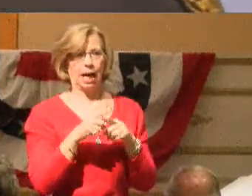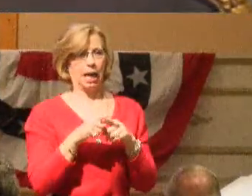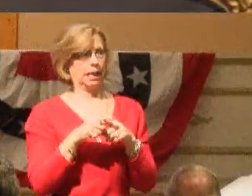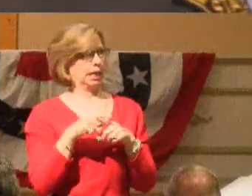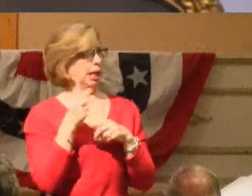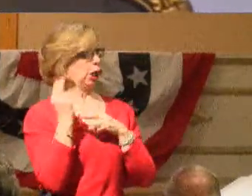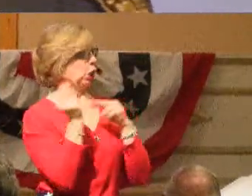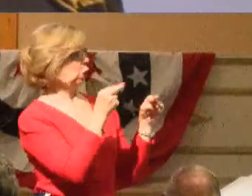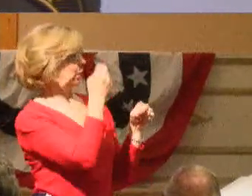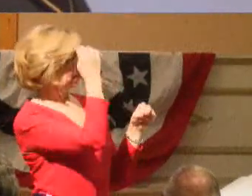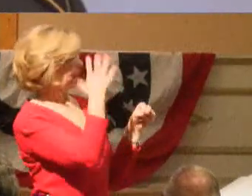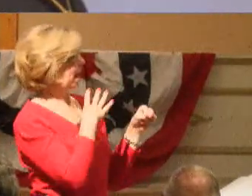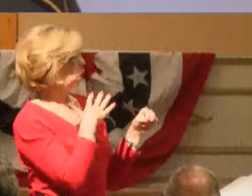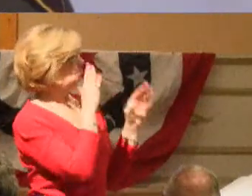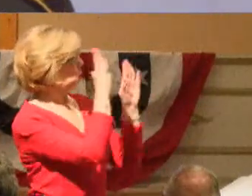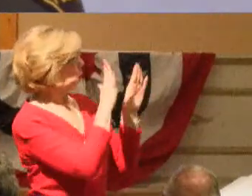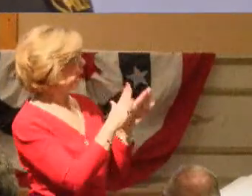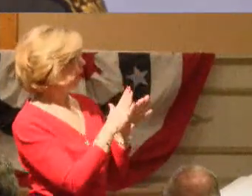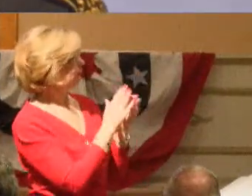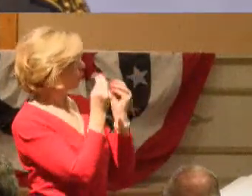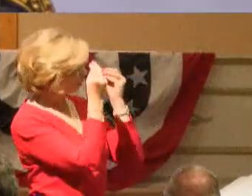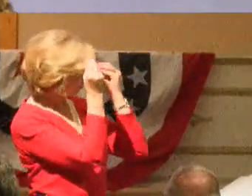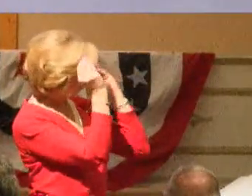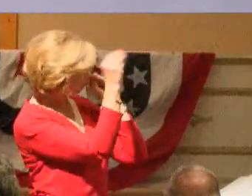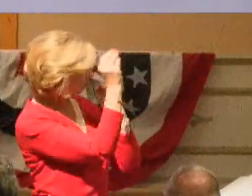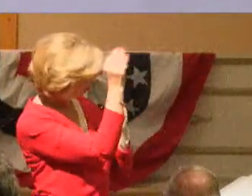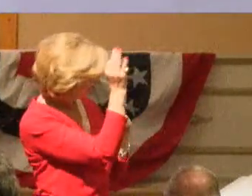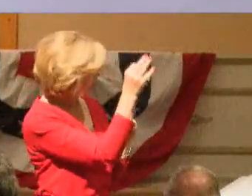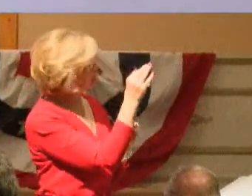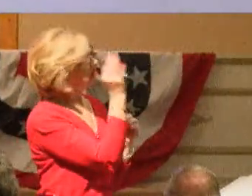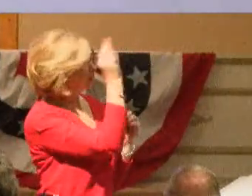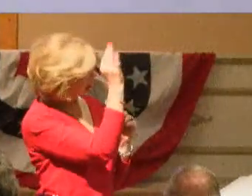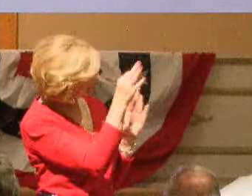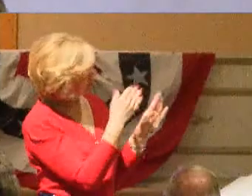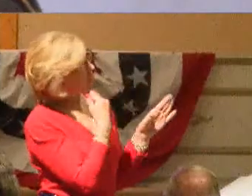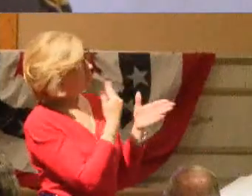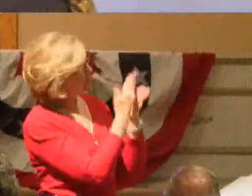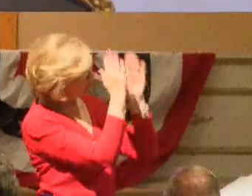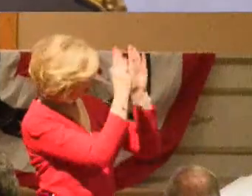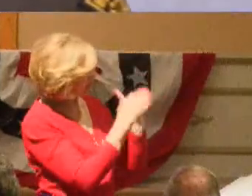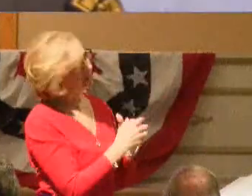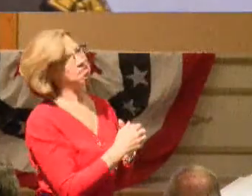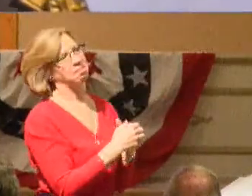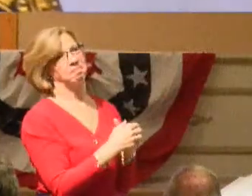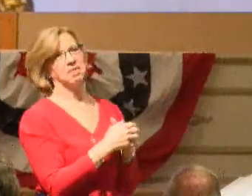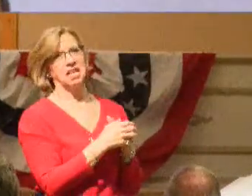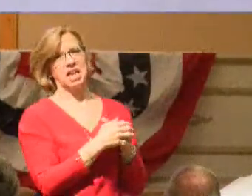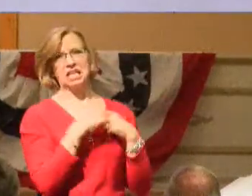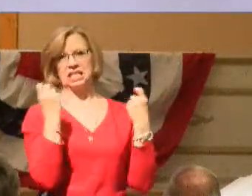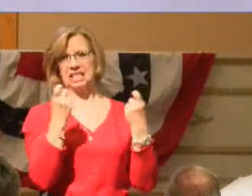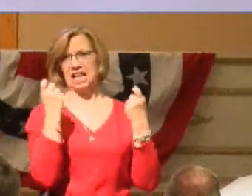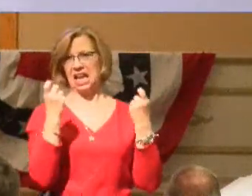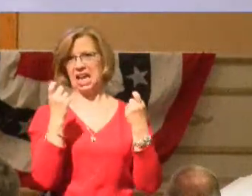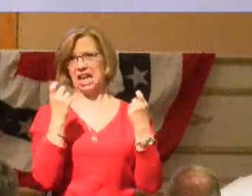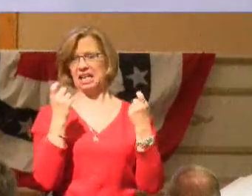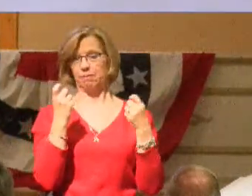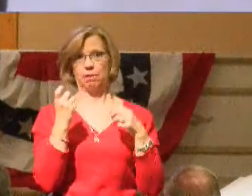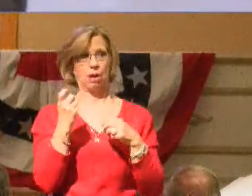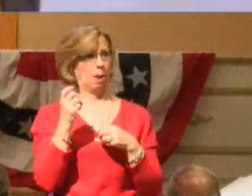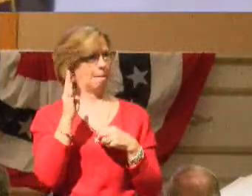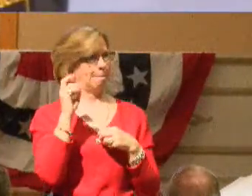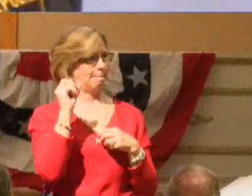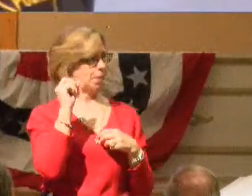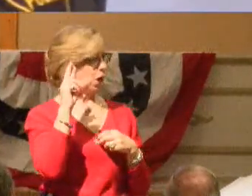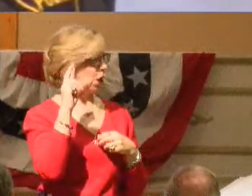guest speaker and he says, wonderful message today, preacher, wonderful message. Something we can't hear enough about, sin. Barney had no